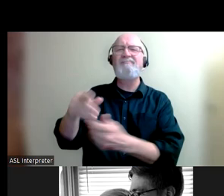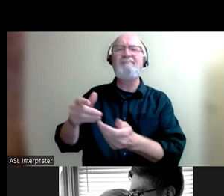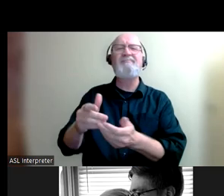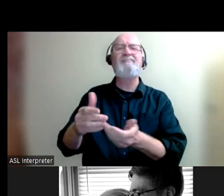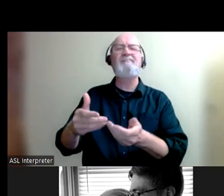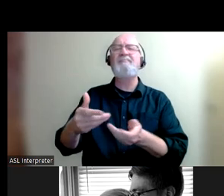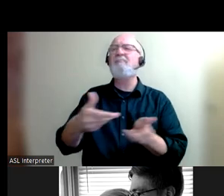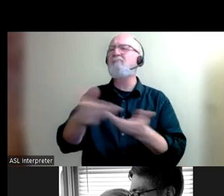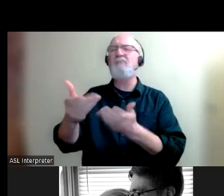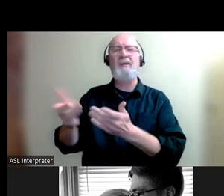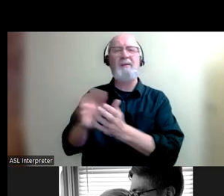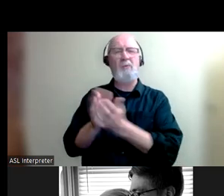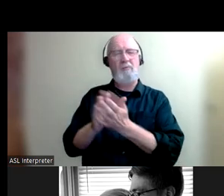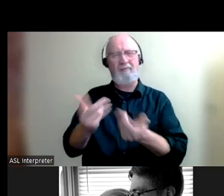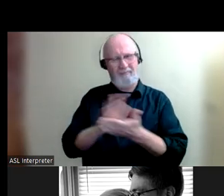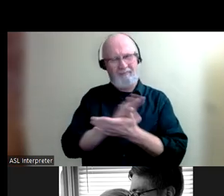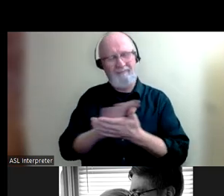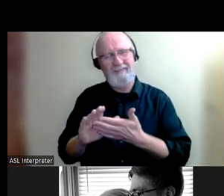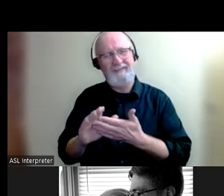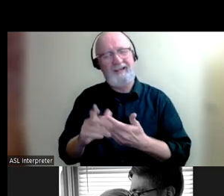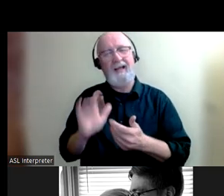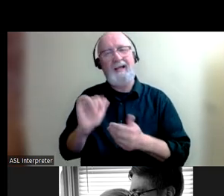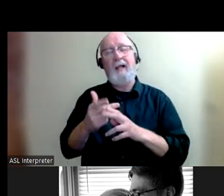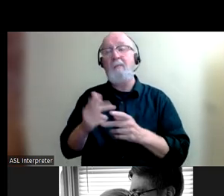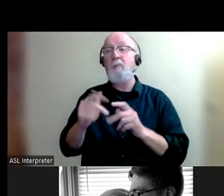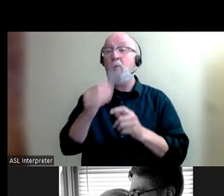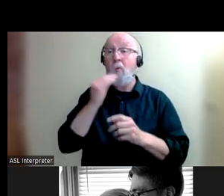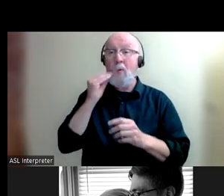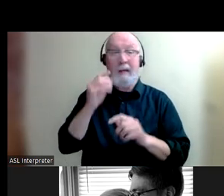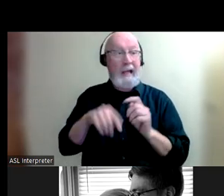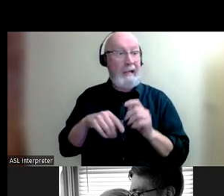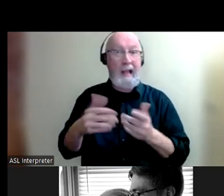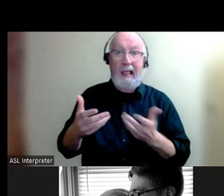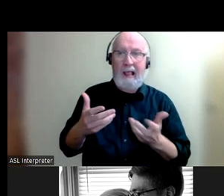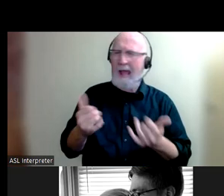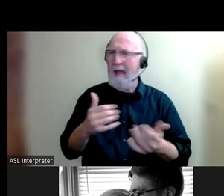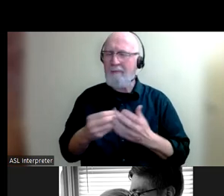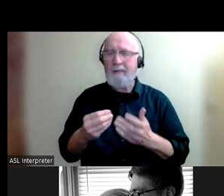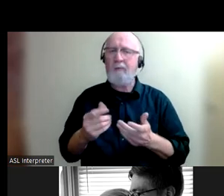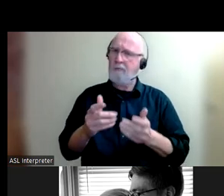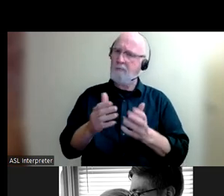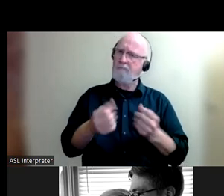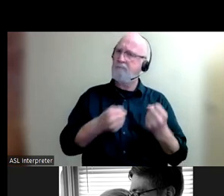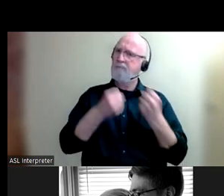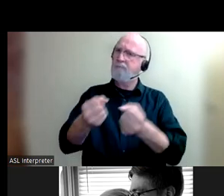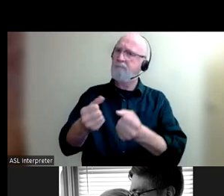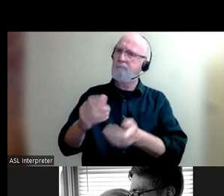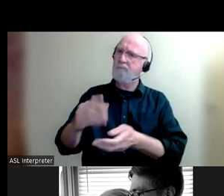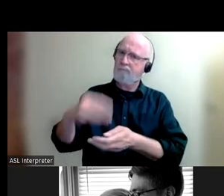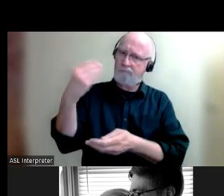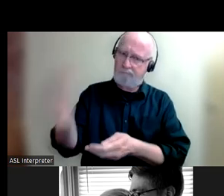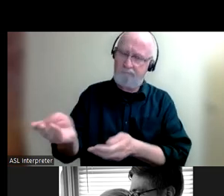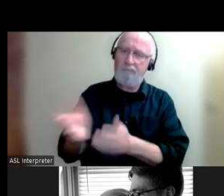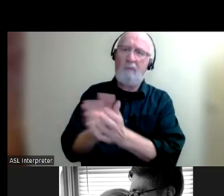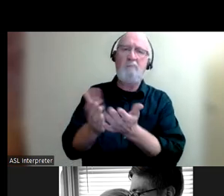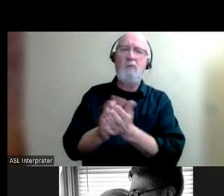us coming to you. So like, you know, with our home reader service and all that stuff, like whatever we can do to like come to, you know, to you as well, like I'm